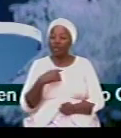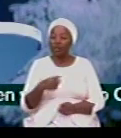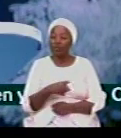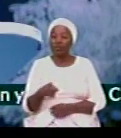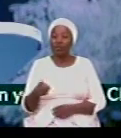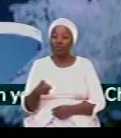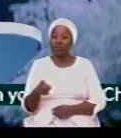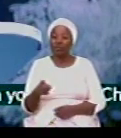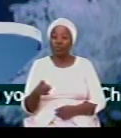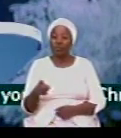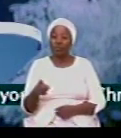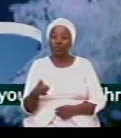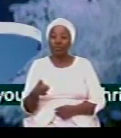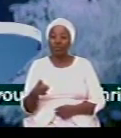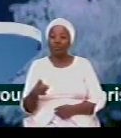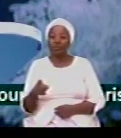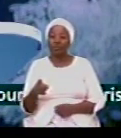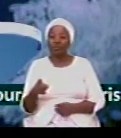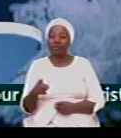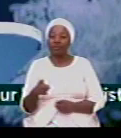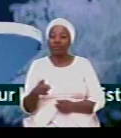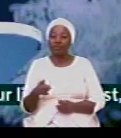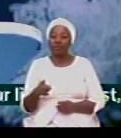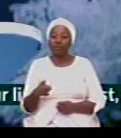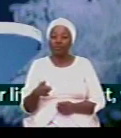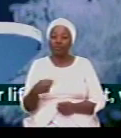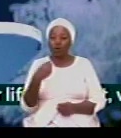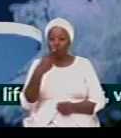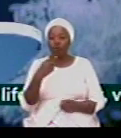who are in need of miracle,